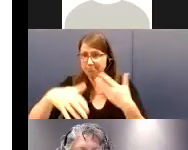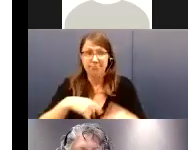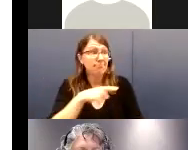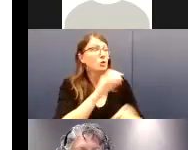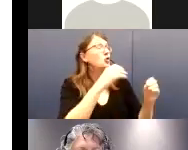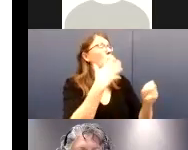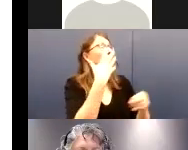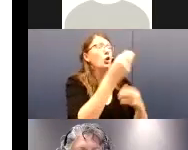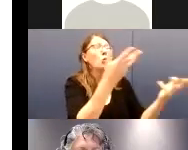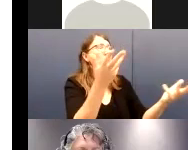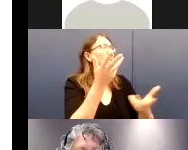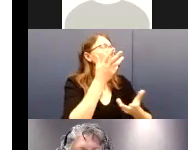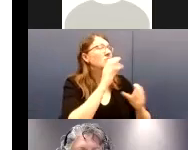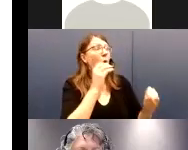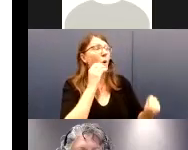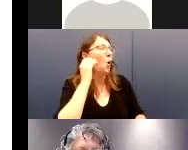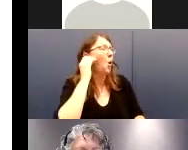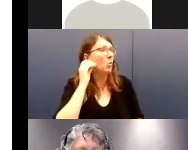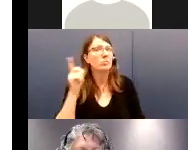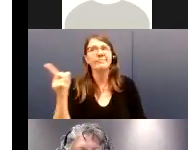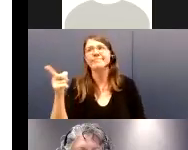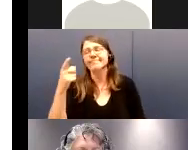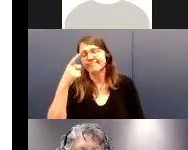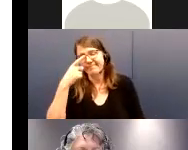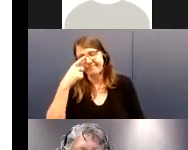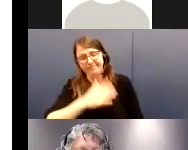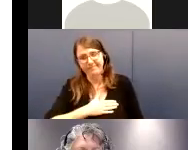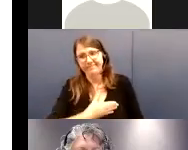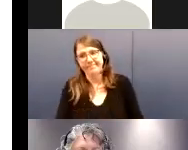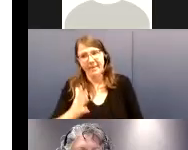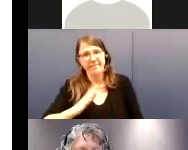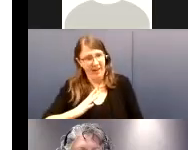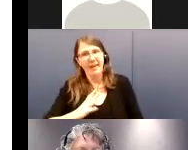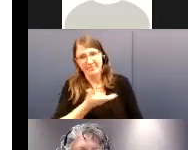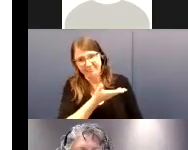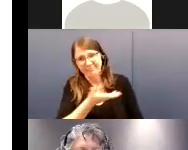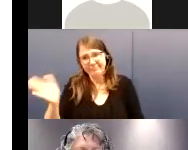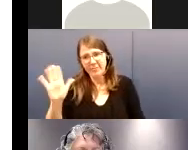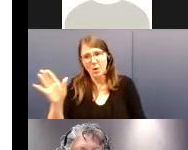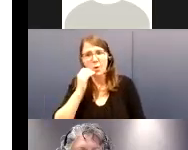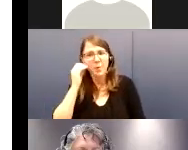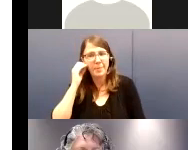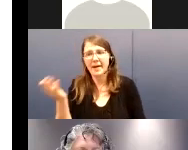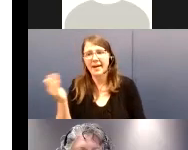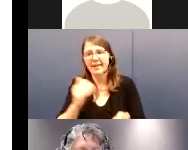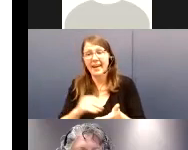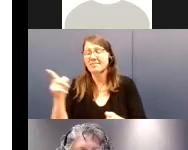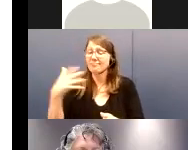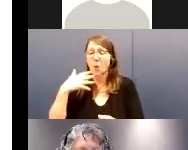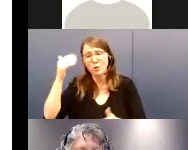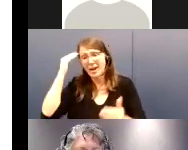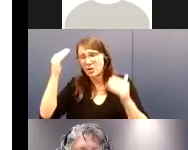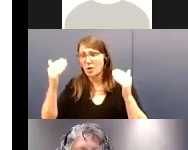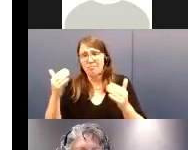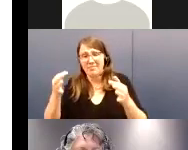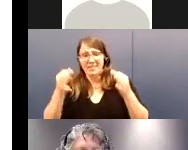go, right? At the end of the day, I am a parent. I support my children, not to my benefit. The sad part of this was, and